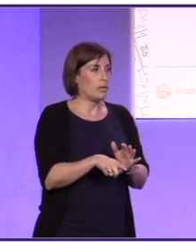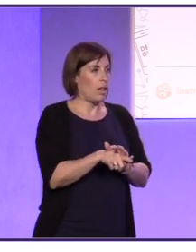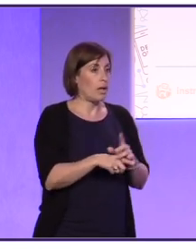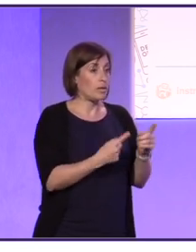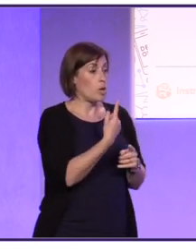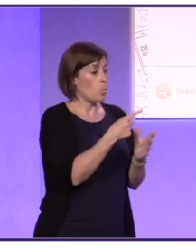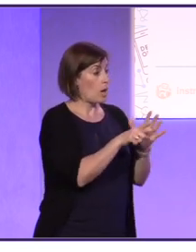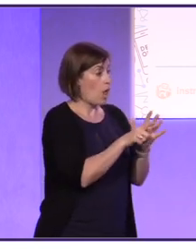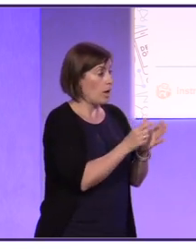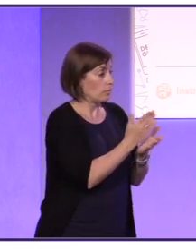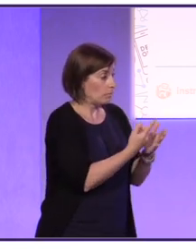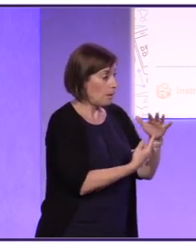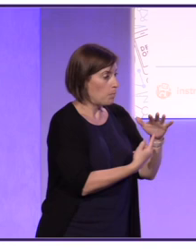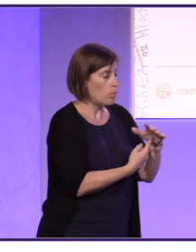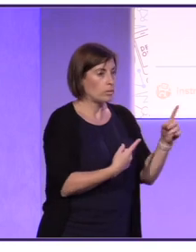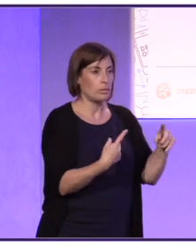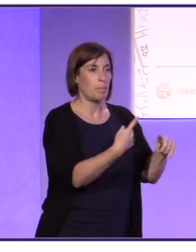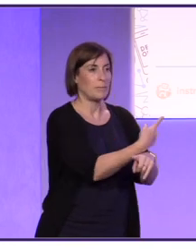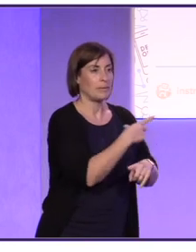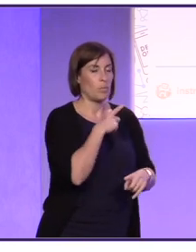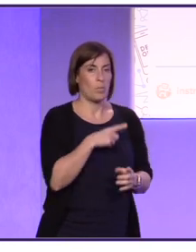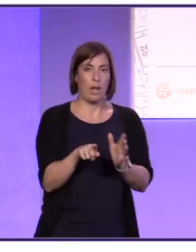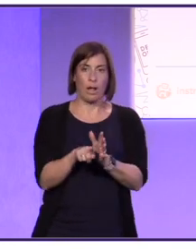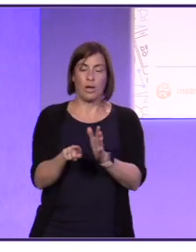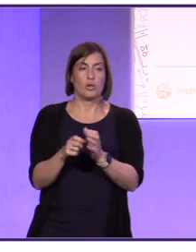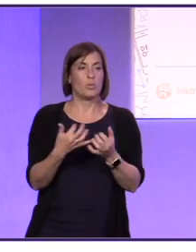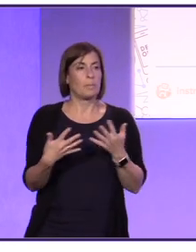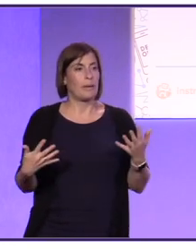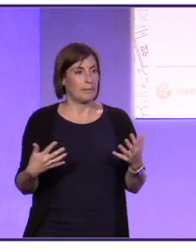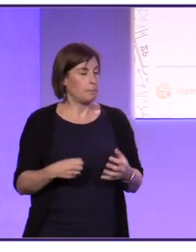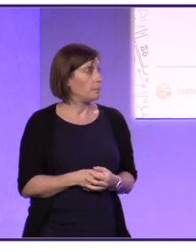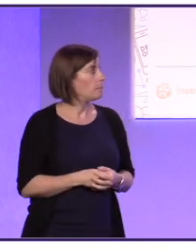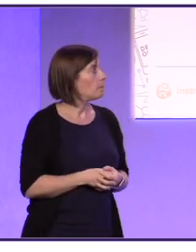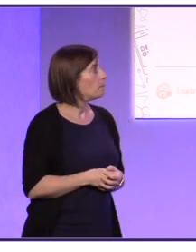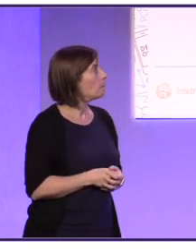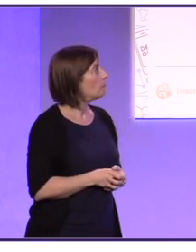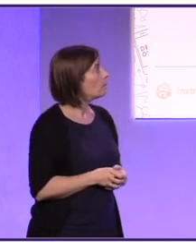all the other things and miss an important event.